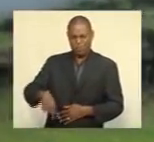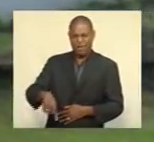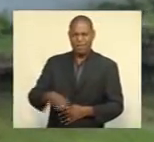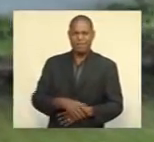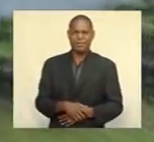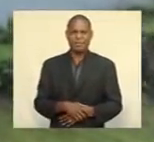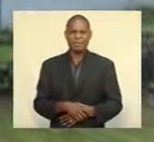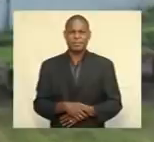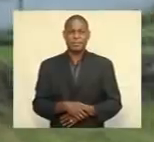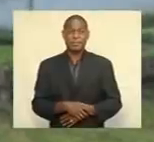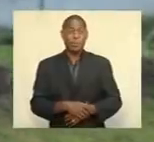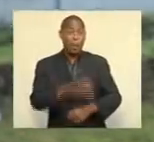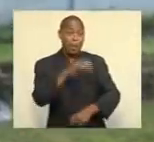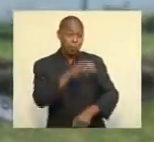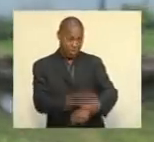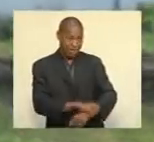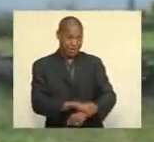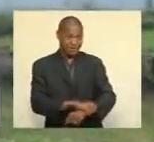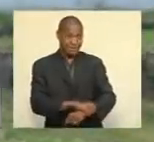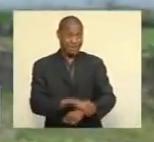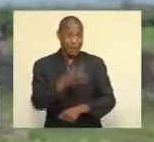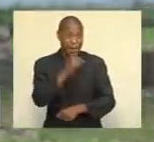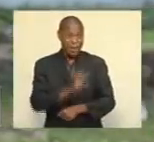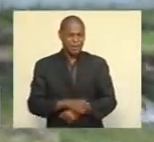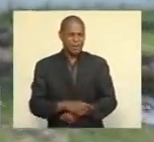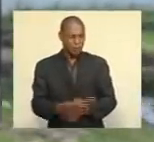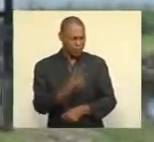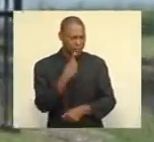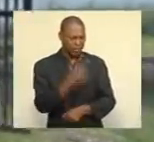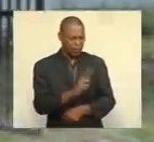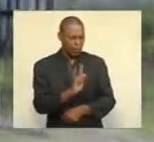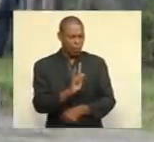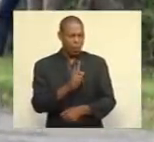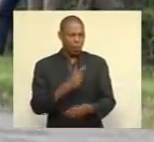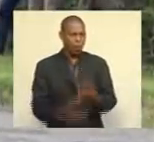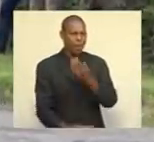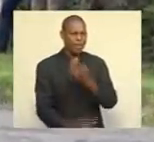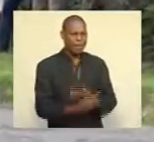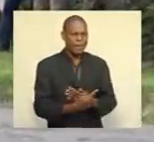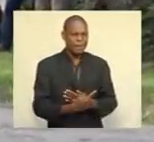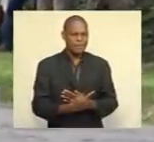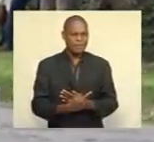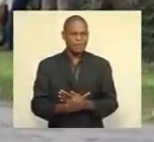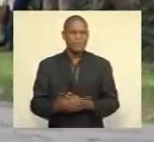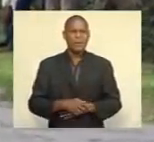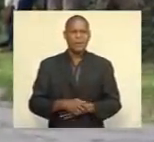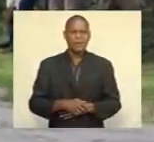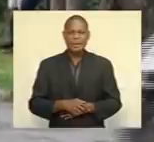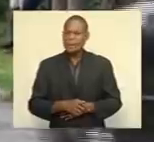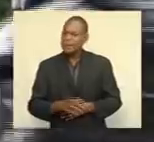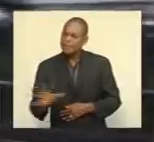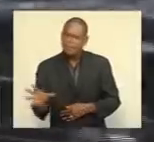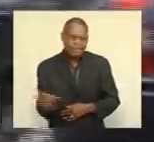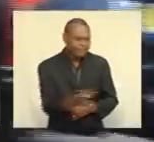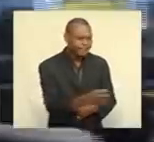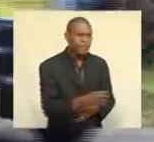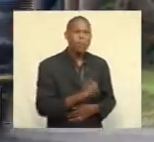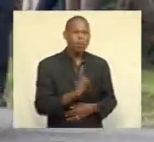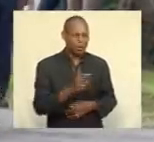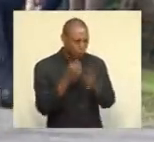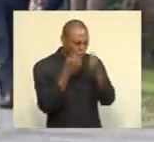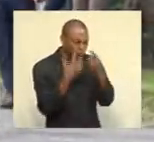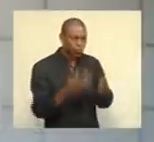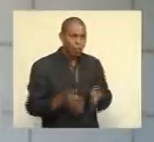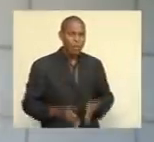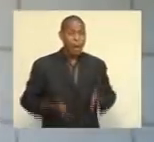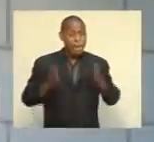Loli testified the items were scattered when they entered the house on 23rd July 2019 and discovered the body on the